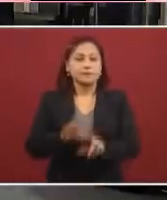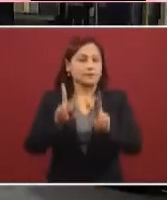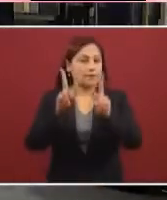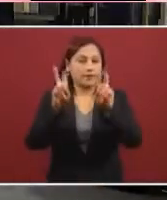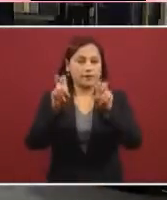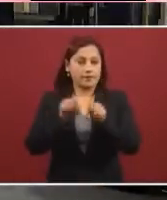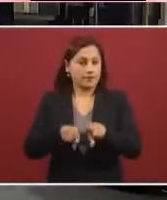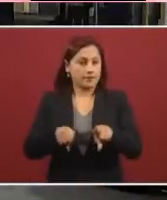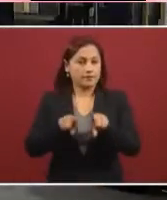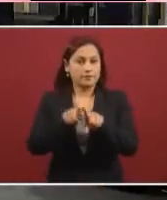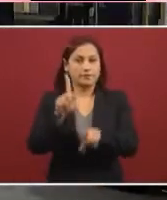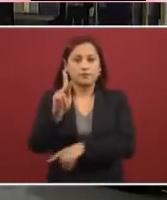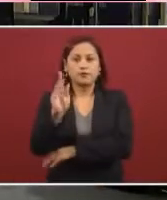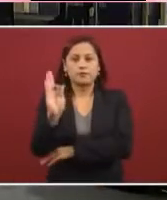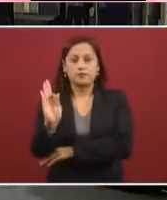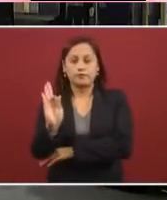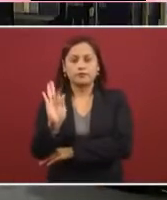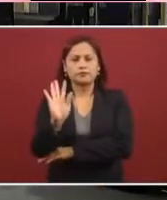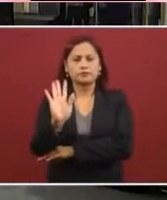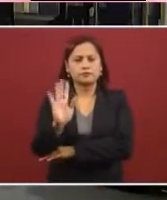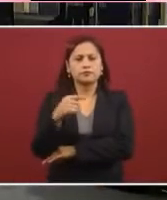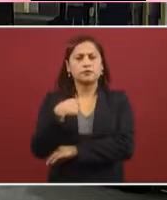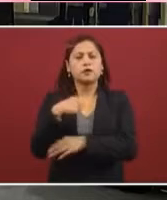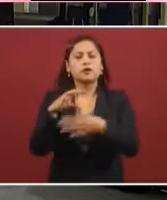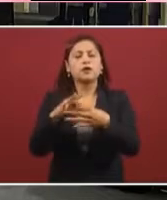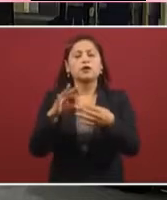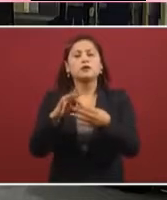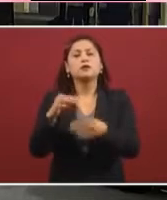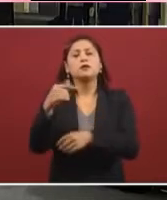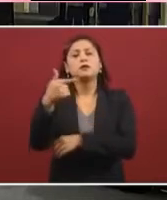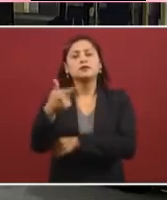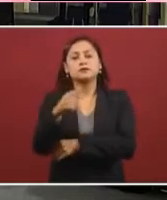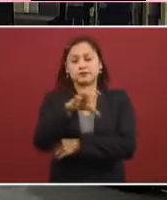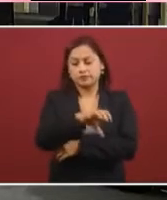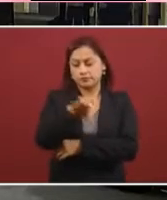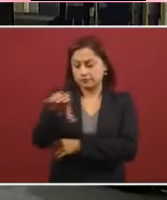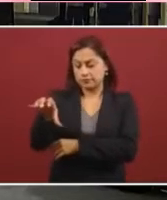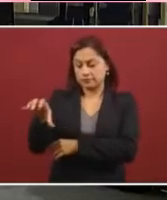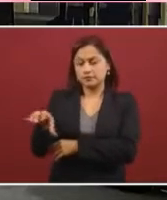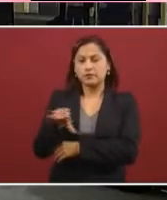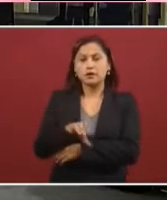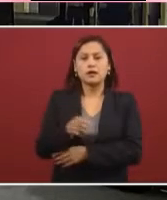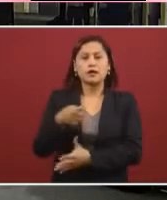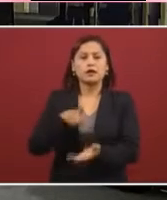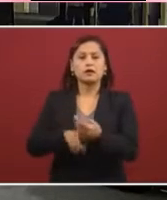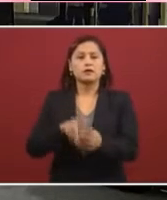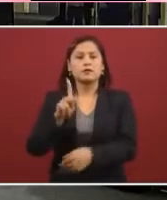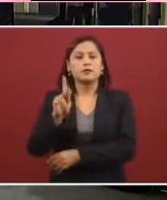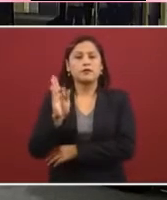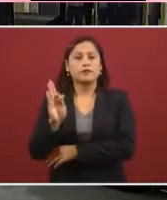Regarding the federal police, one of the federal TV,